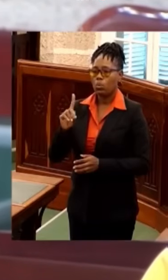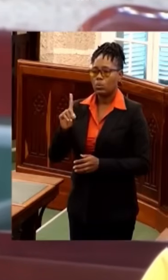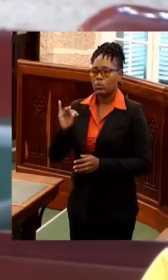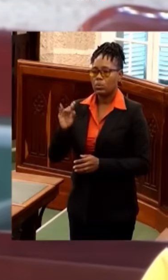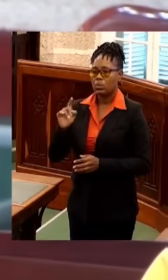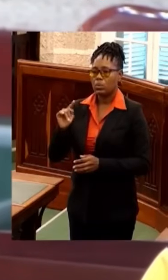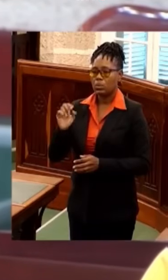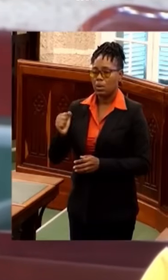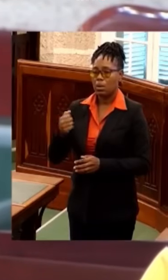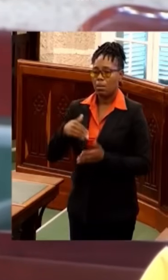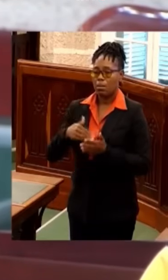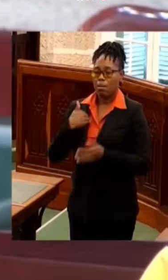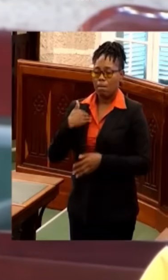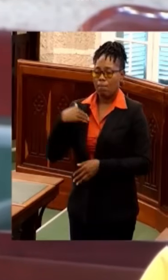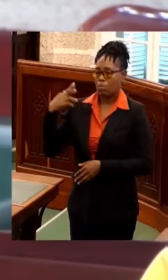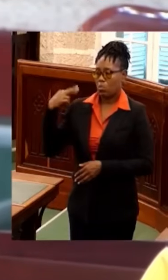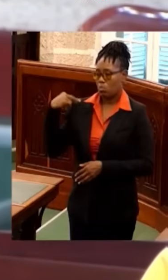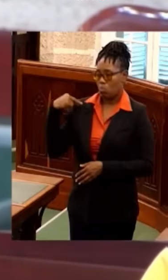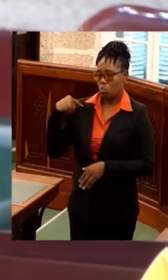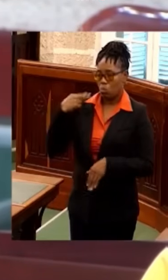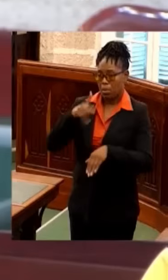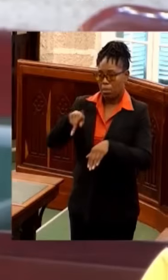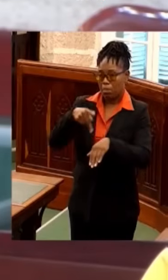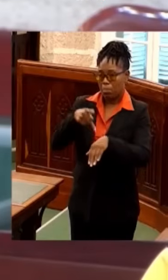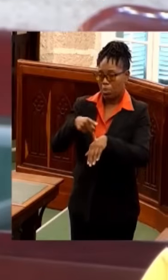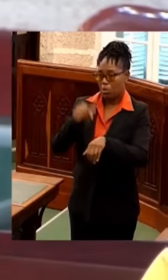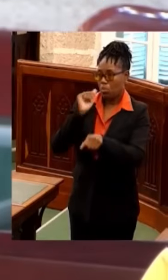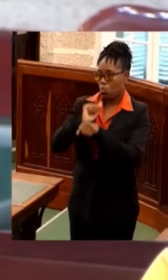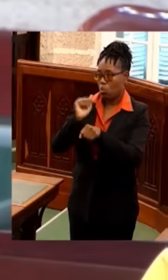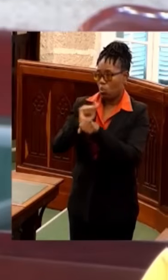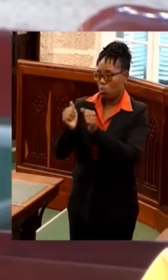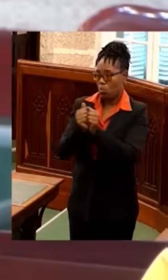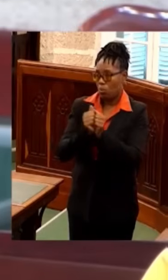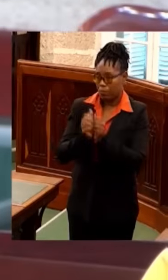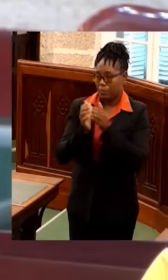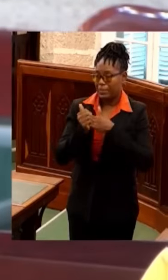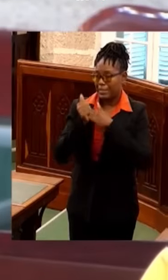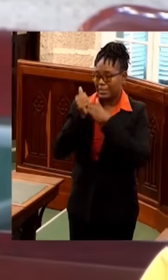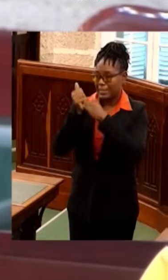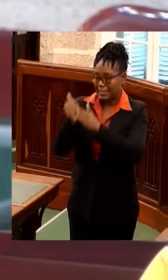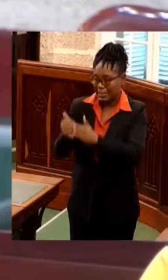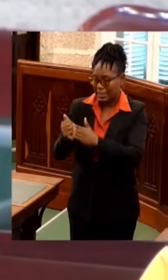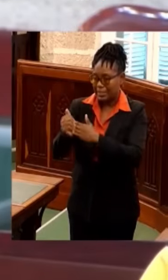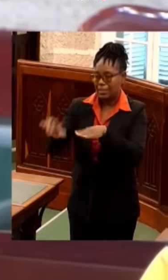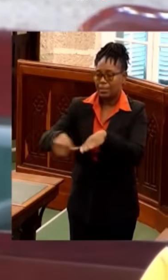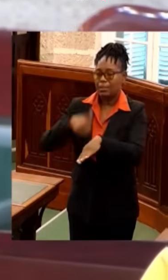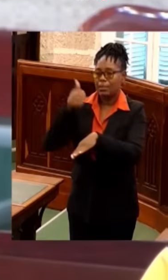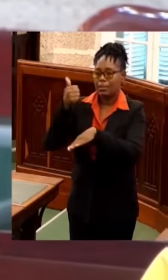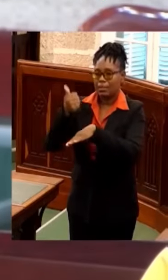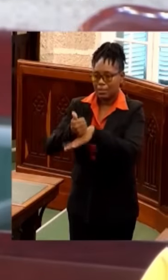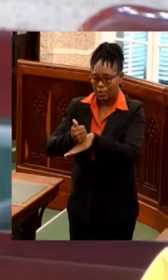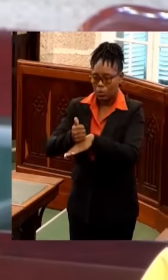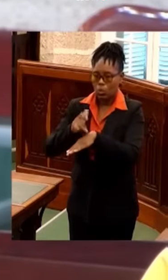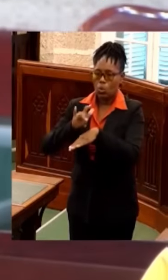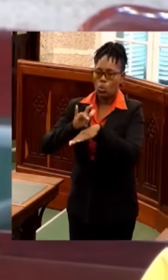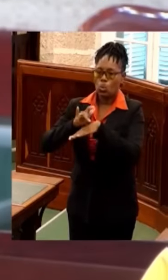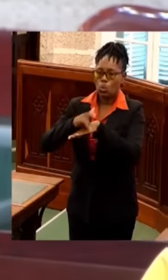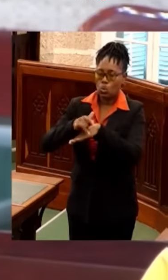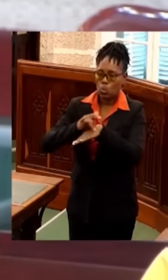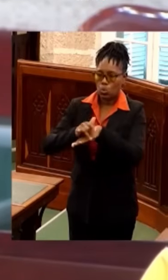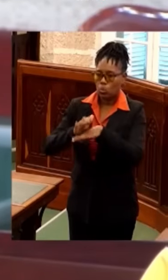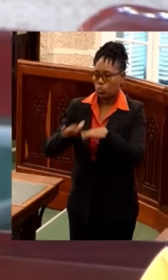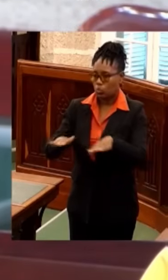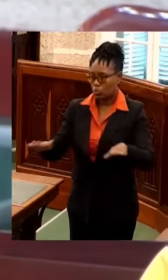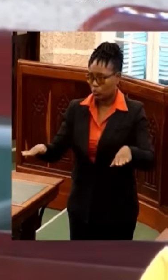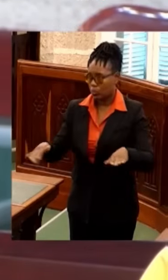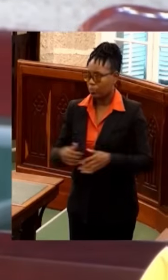working with their principals to lead and build out early childhood pedagogy.